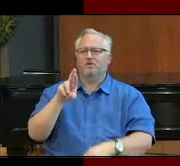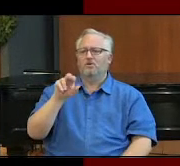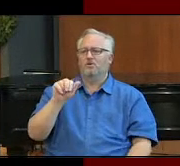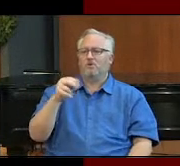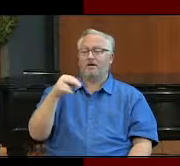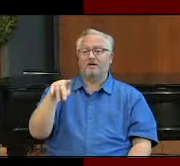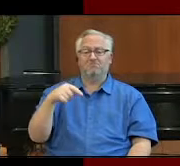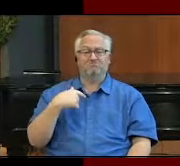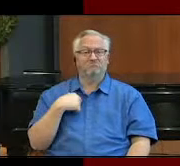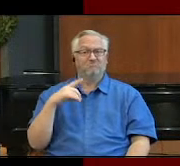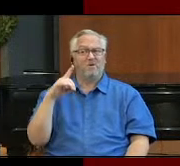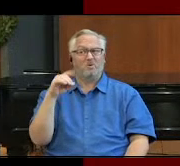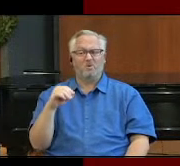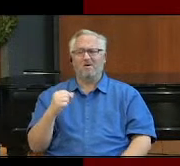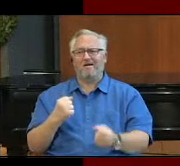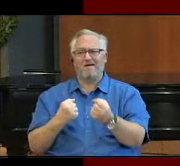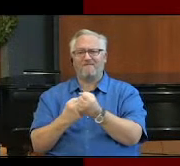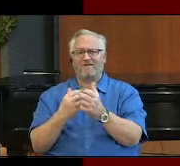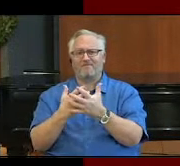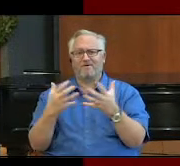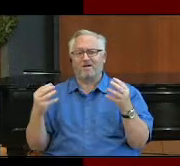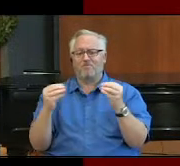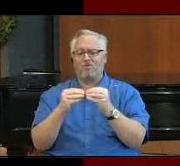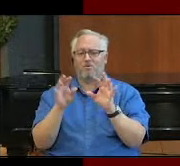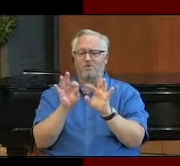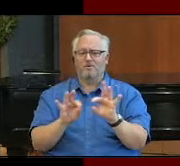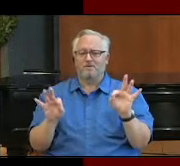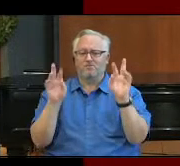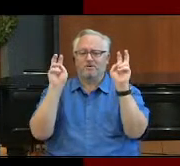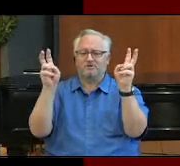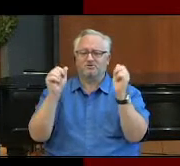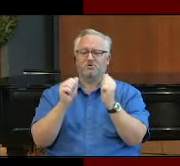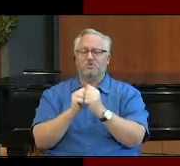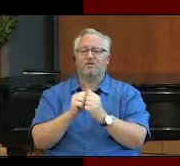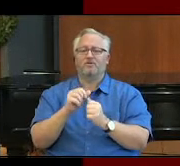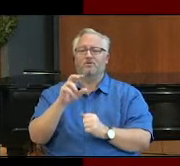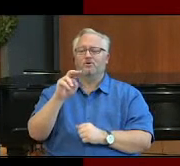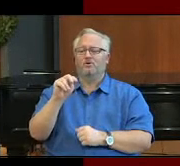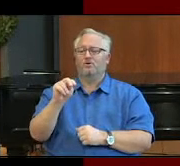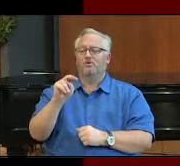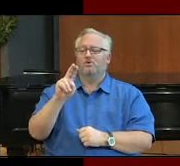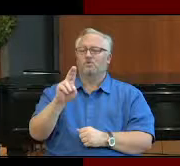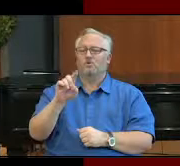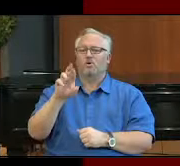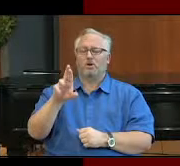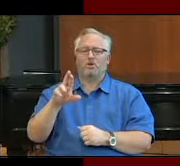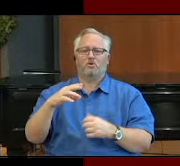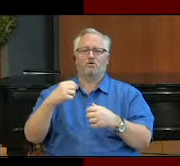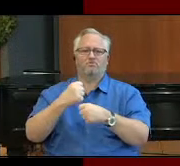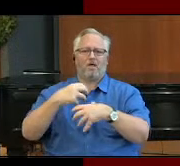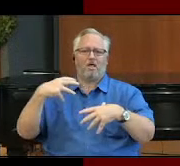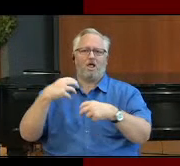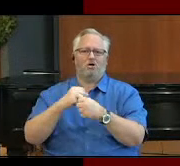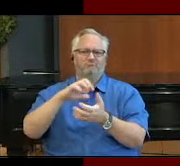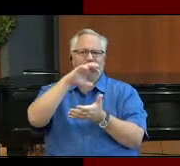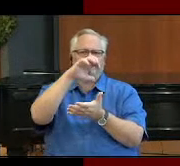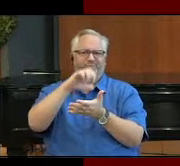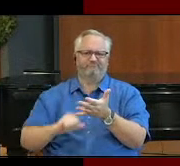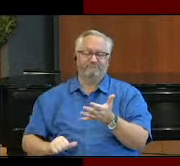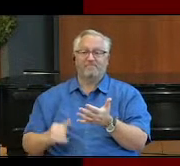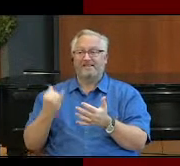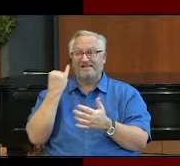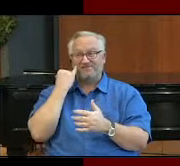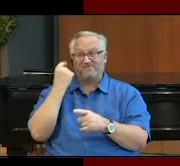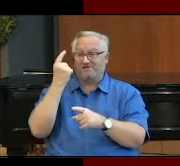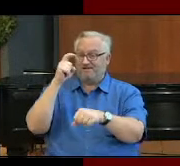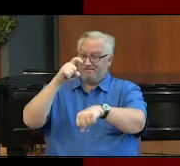And I advocate for much more, like the important issue of nuclear disarmament. However, if the time isn't right and I'm not the